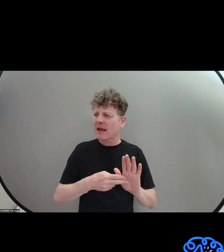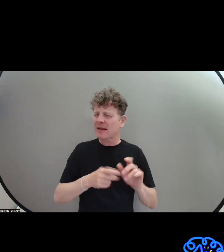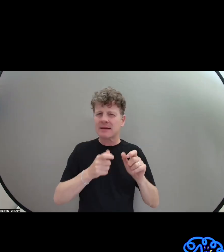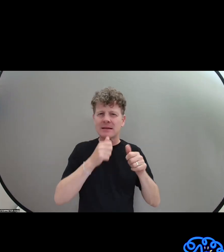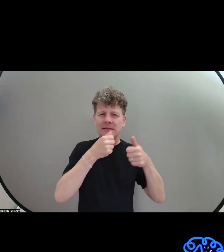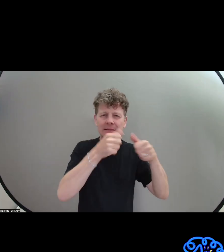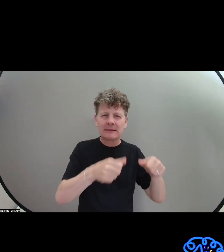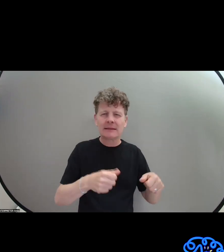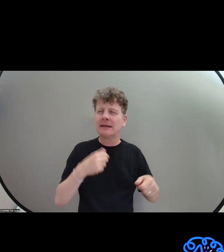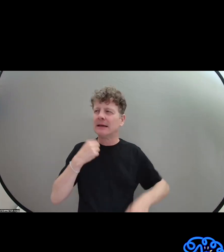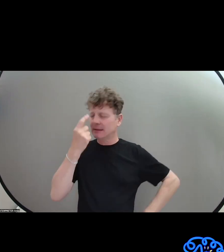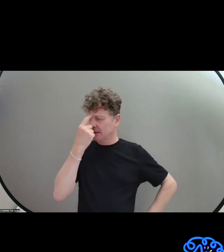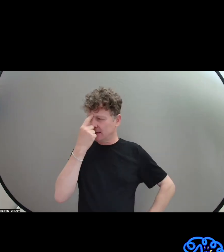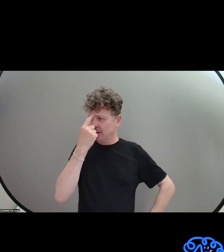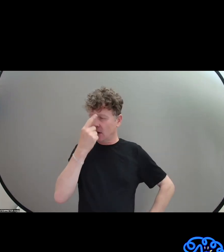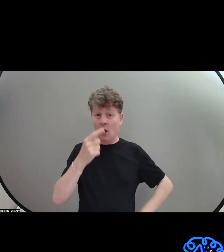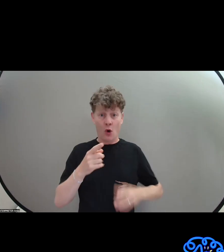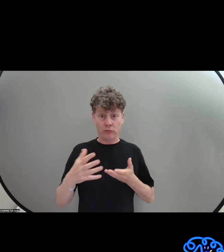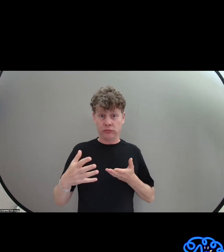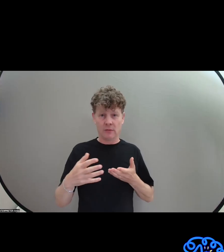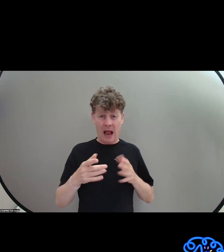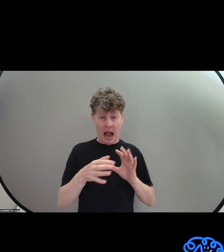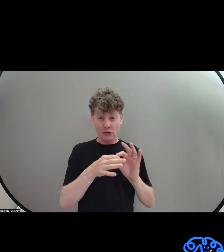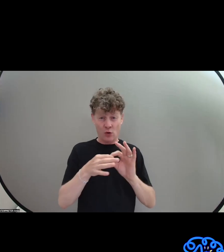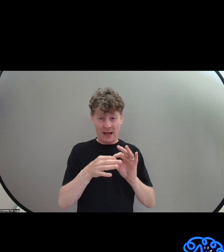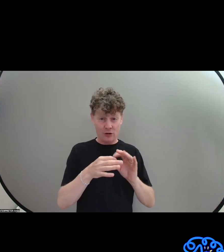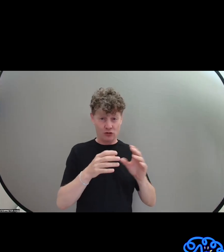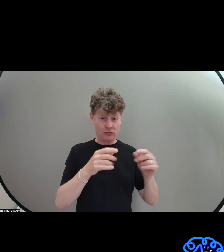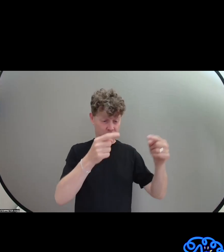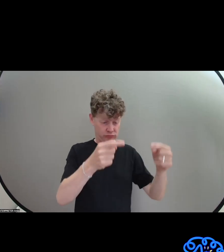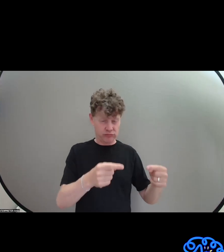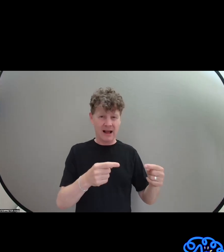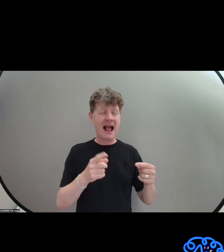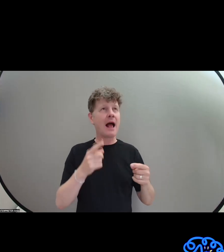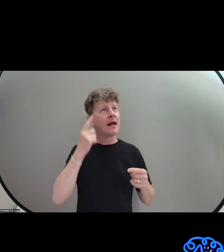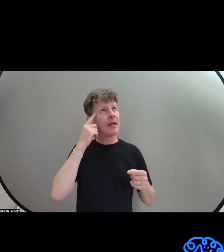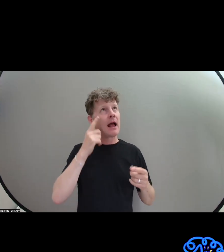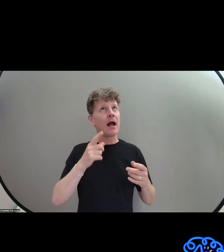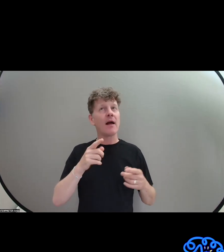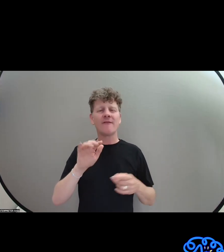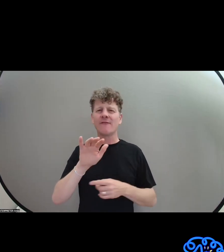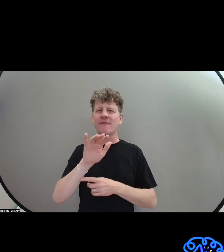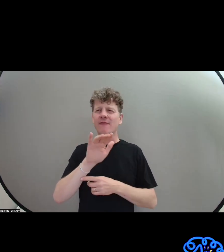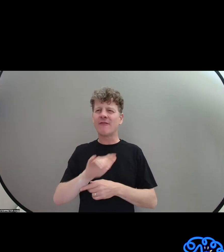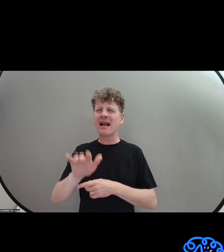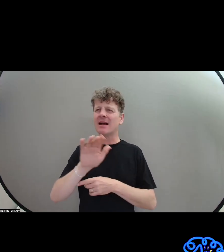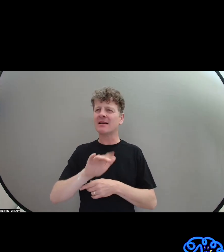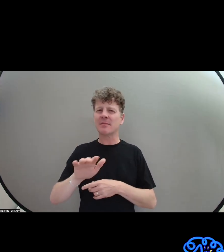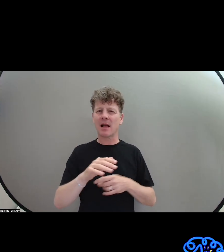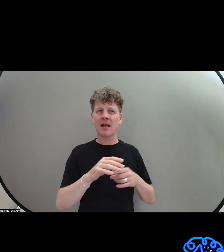actually collected the associations, any fingerspelled responses were